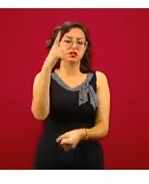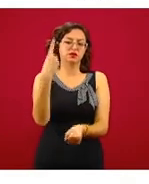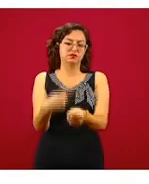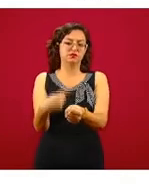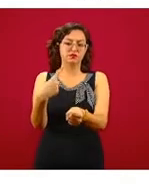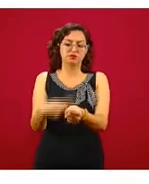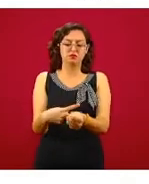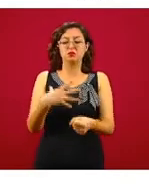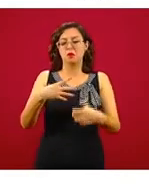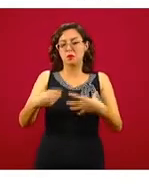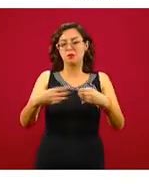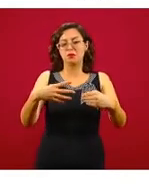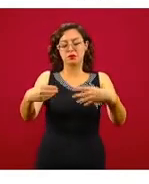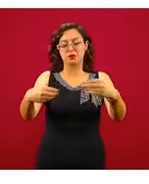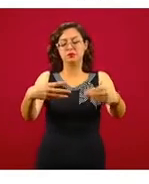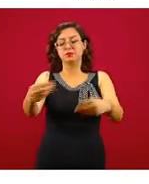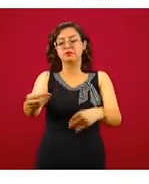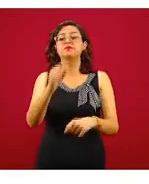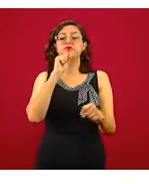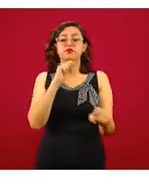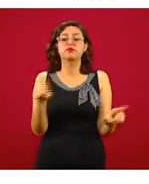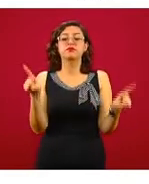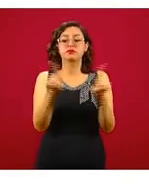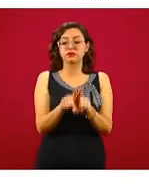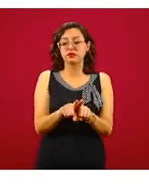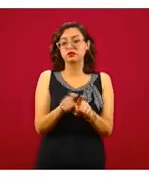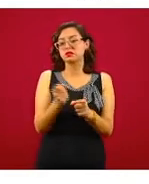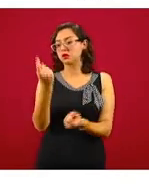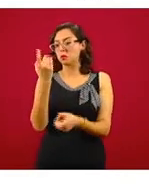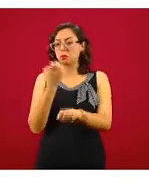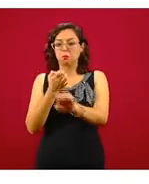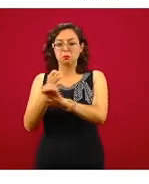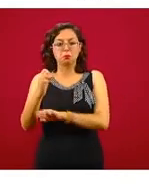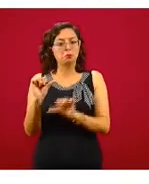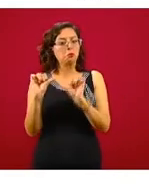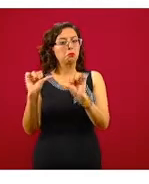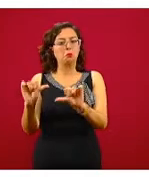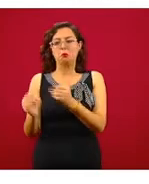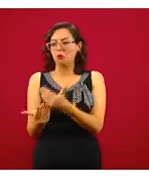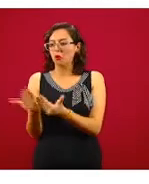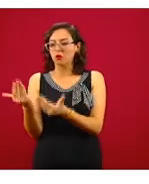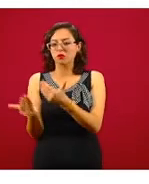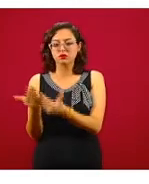total number of active cases per state and what is the relation between them.